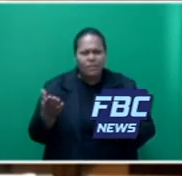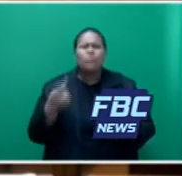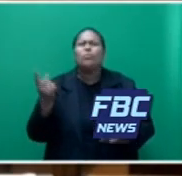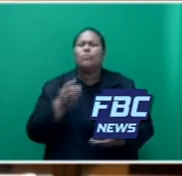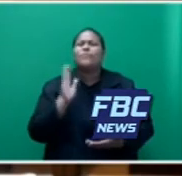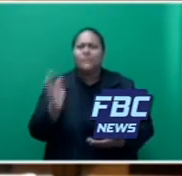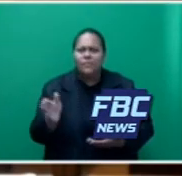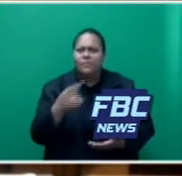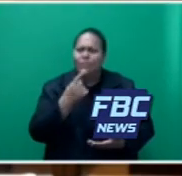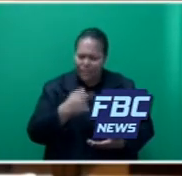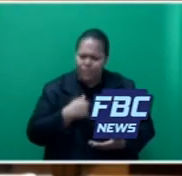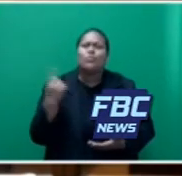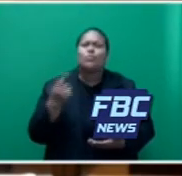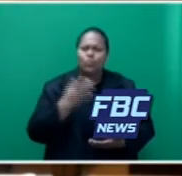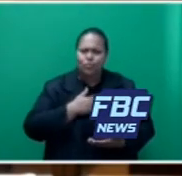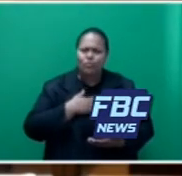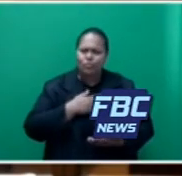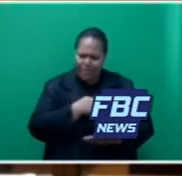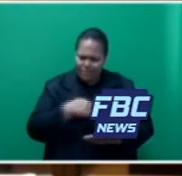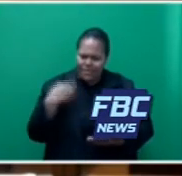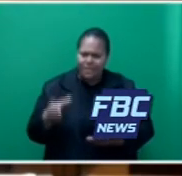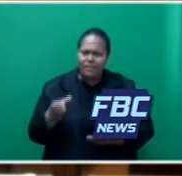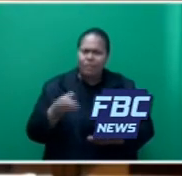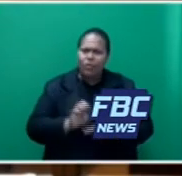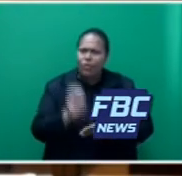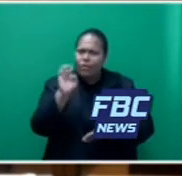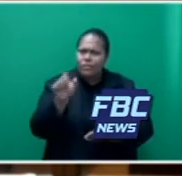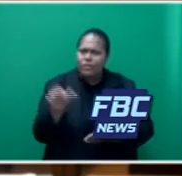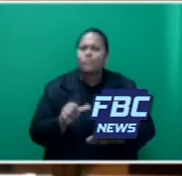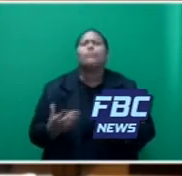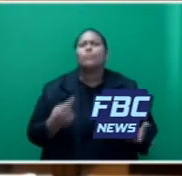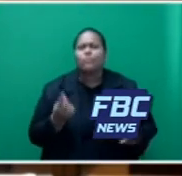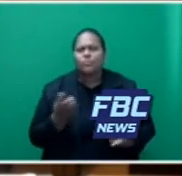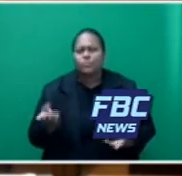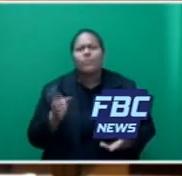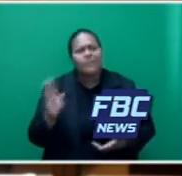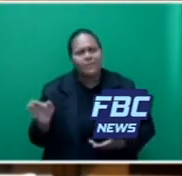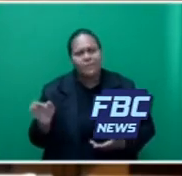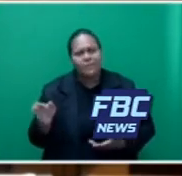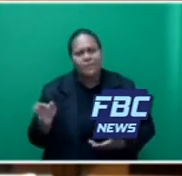for Economy should be? Who is he?